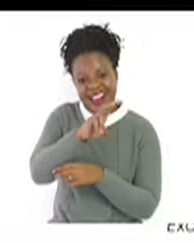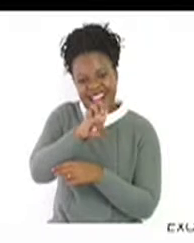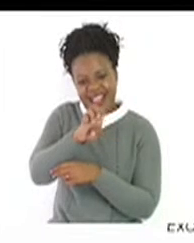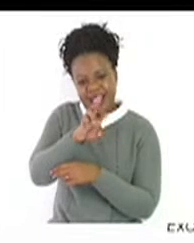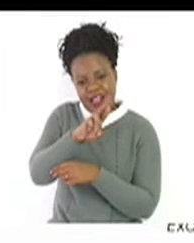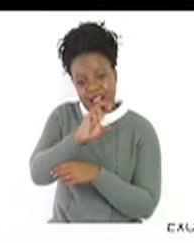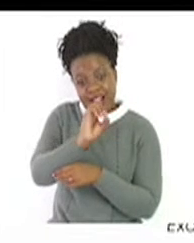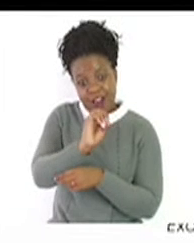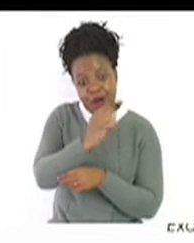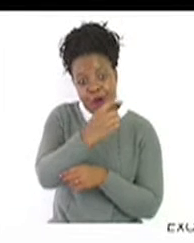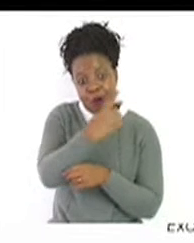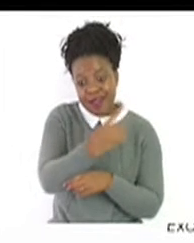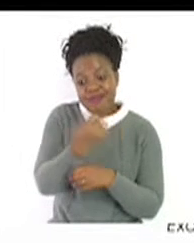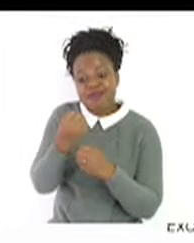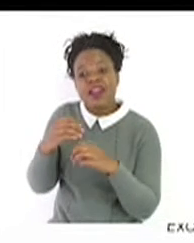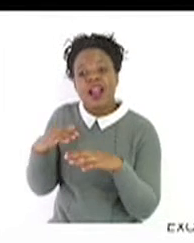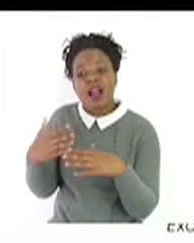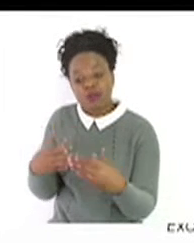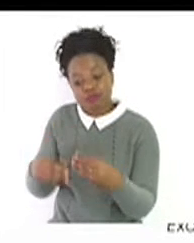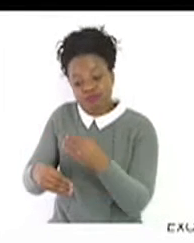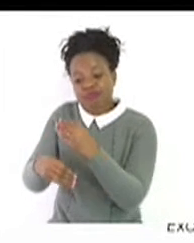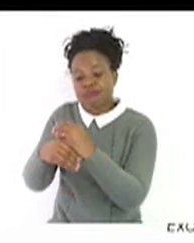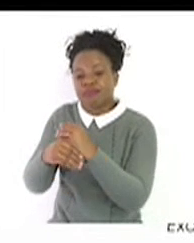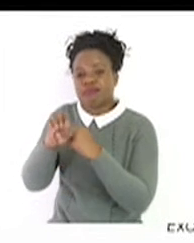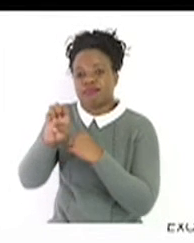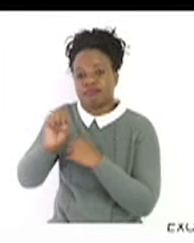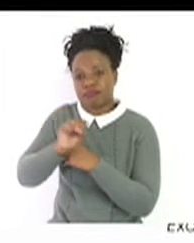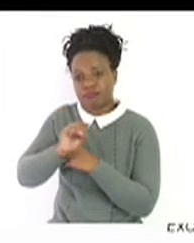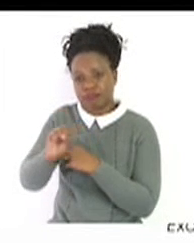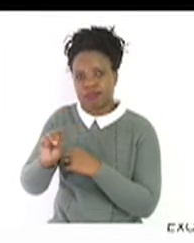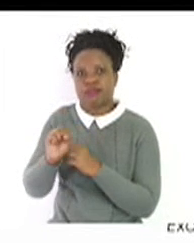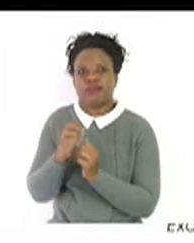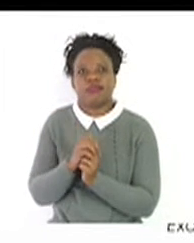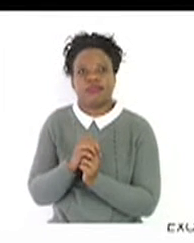2 heroes. We are adding ES there.